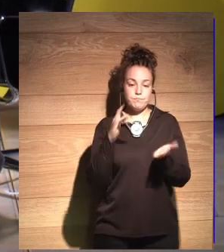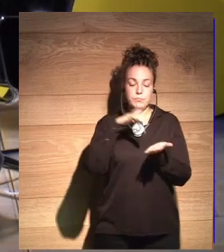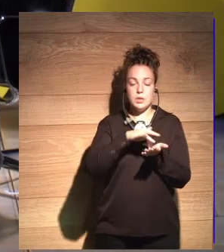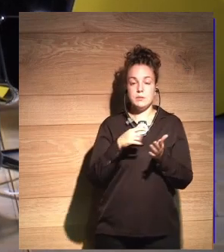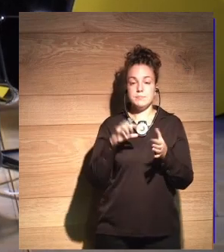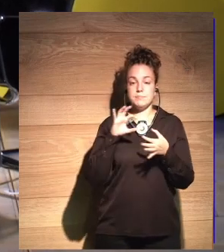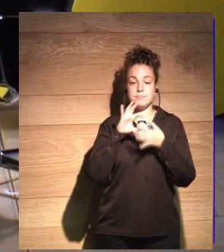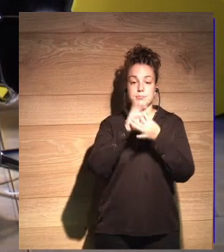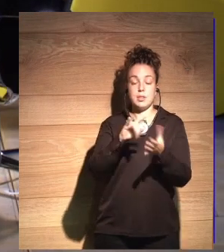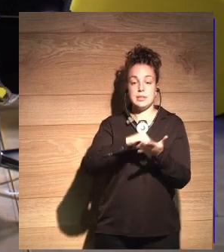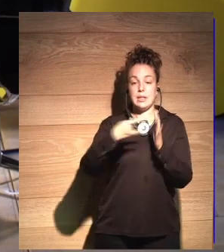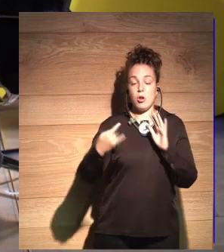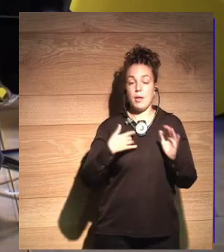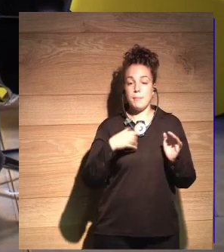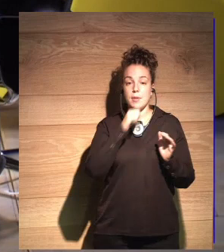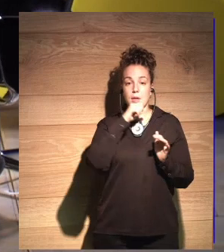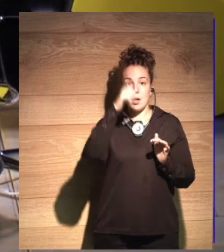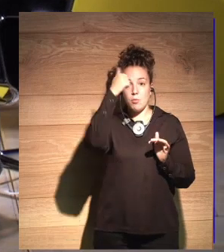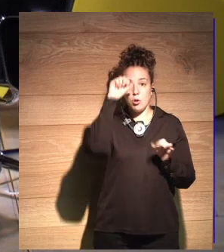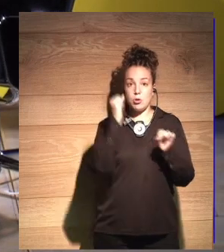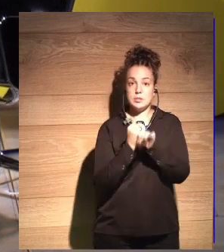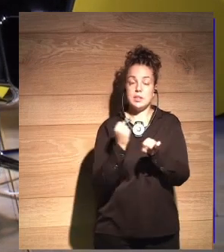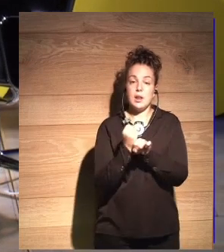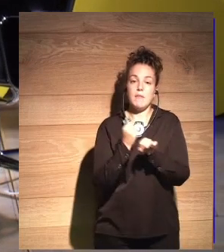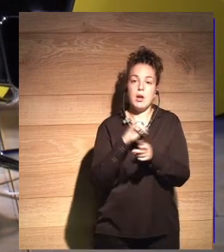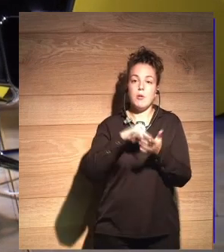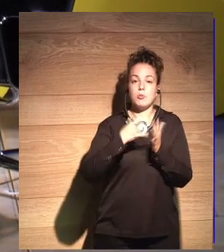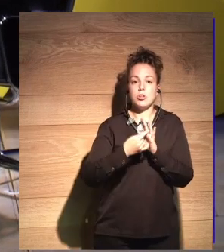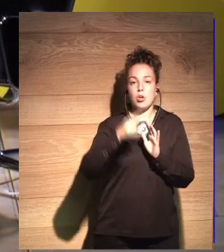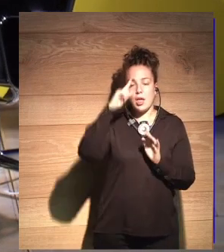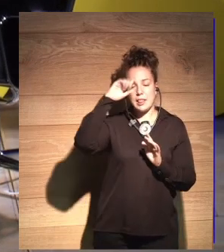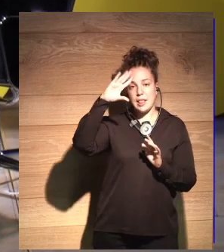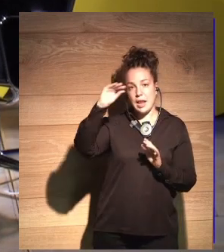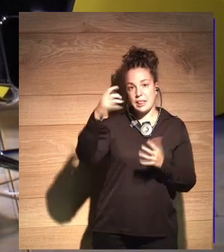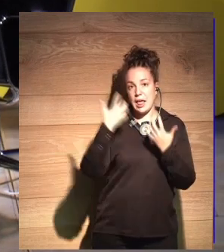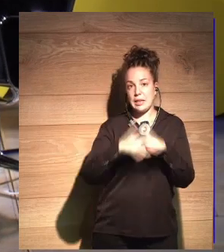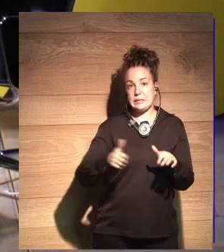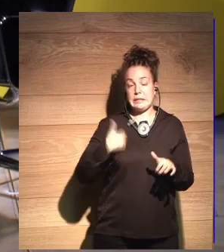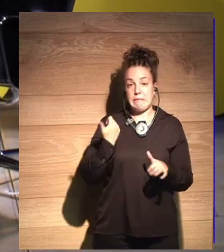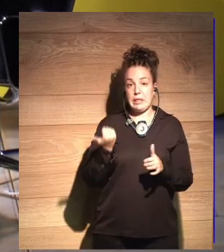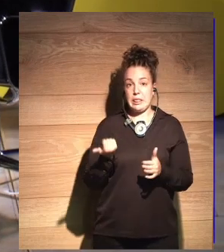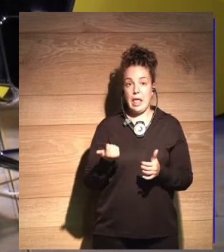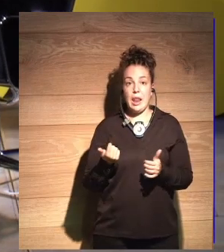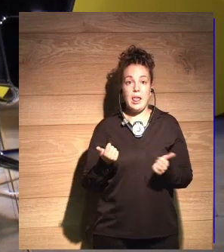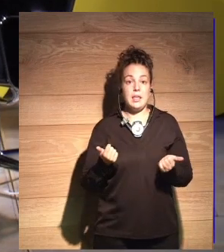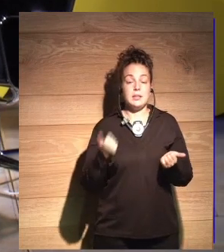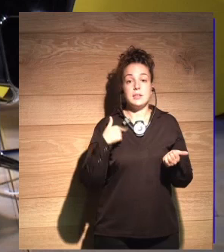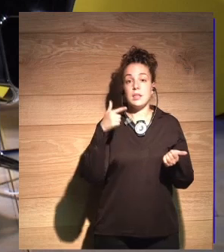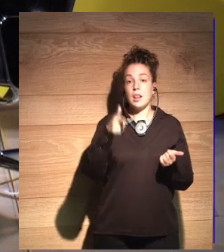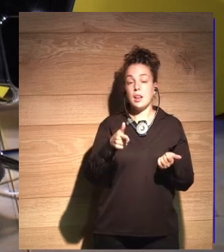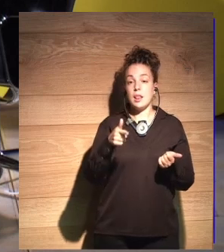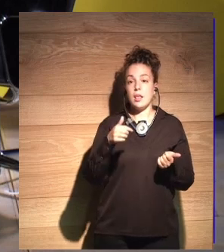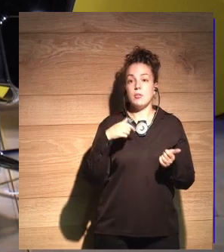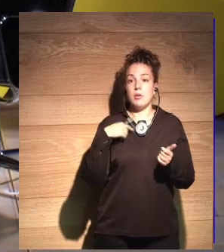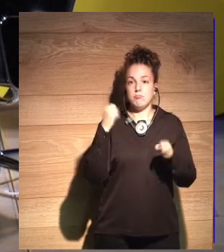some early artificial intelligence, and he got a big grant for it, and he got really far along, and then they said, okay, that's